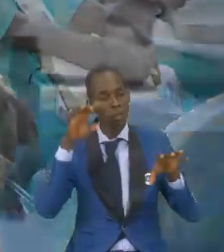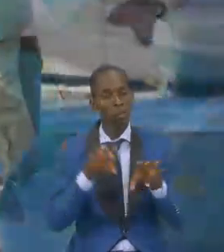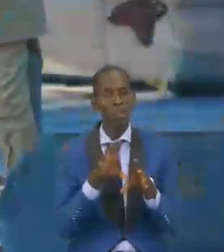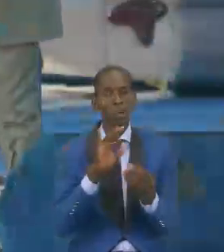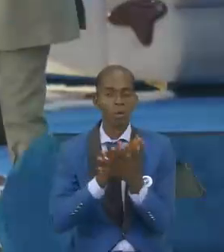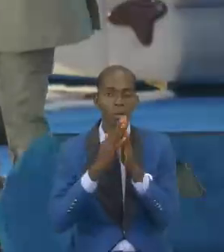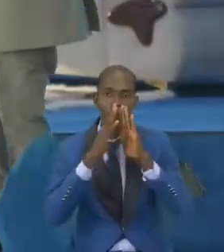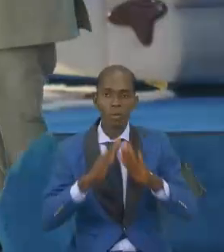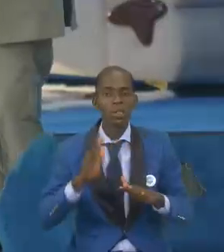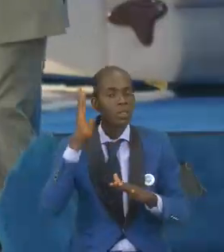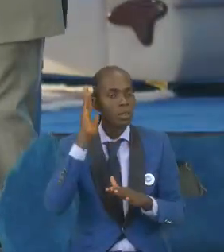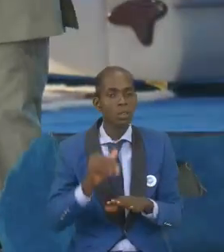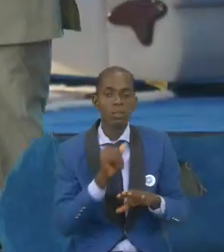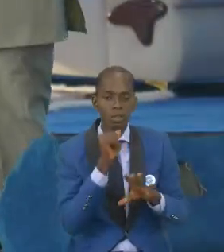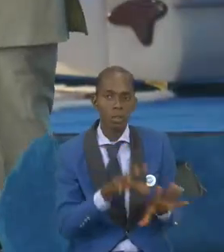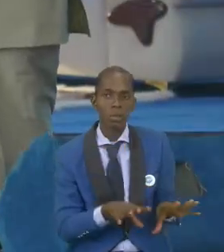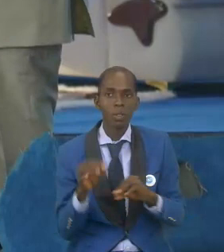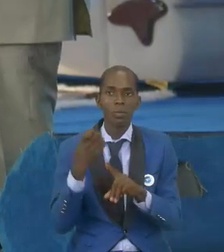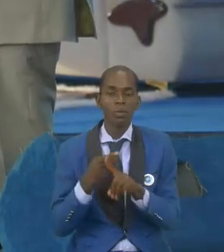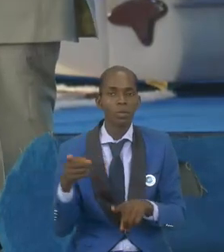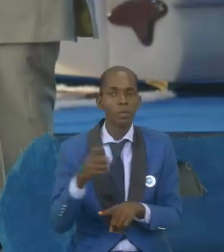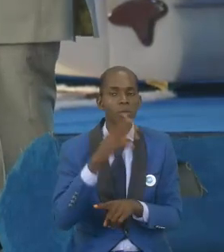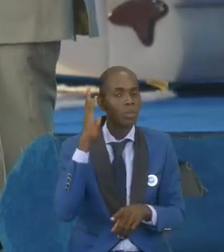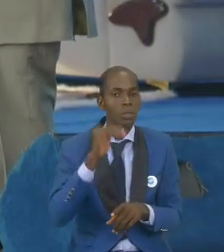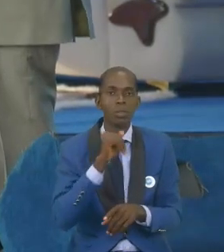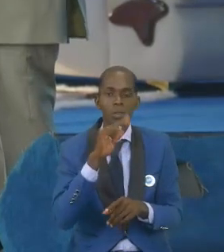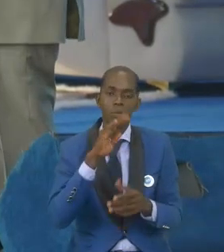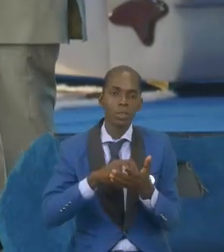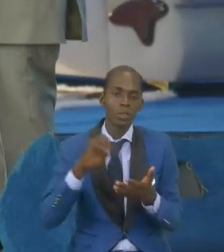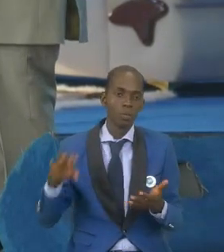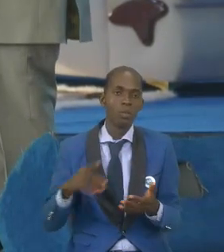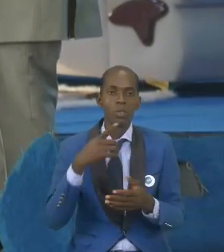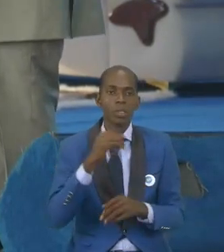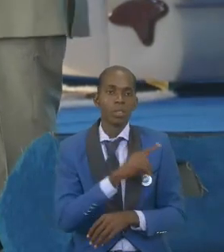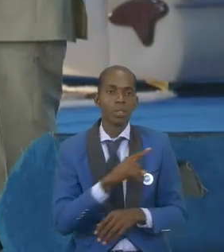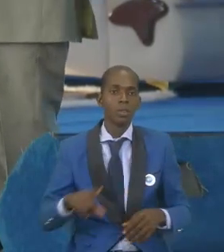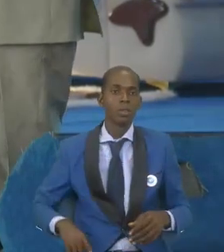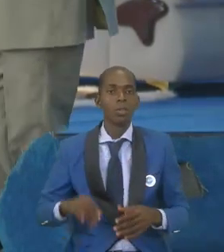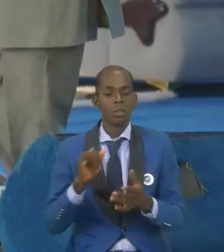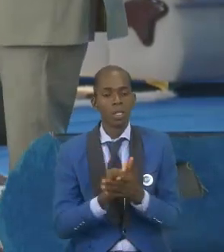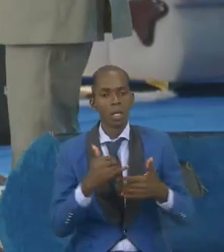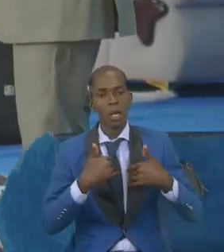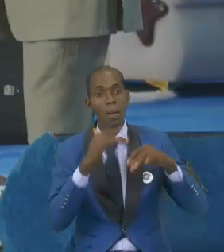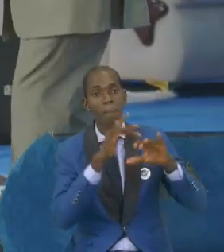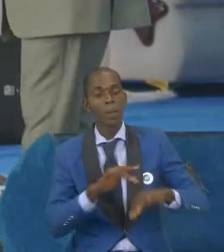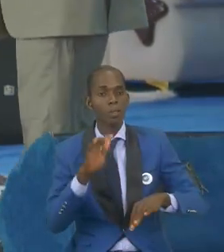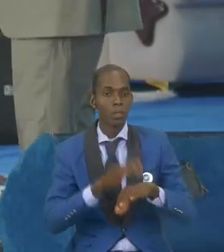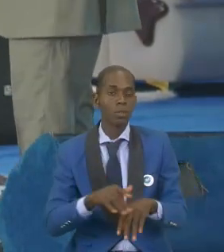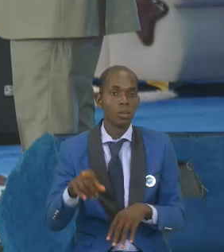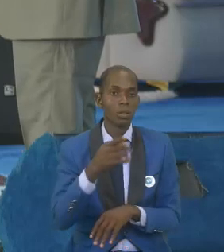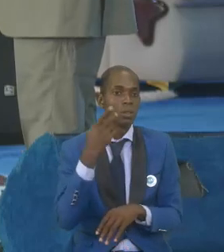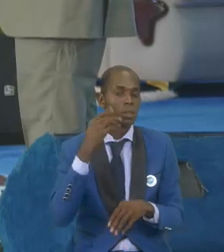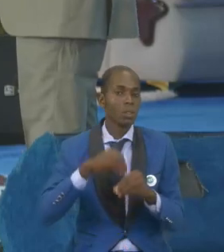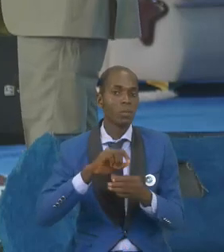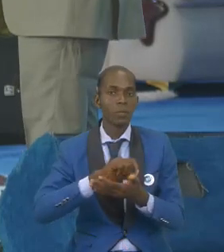not depart from you, shall not be removed, says the Lord that hath mercy on thee. Look at verse 17